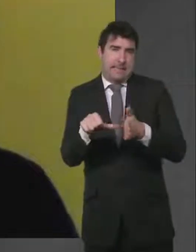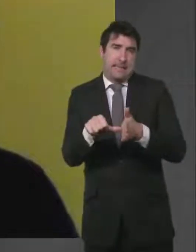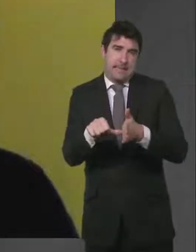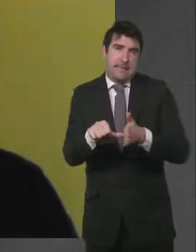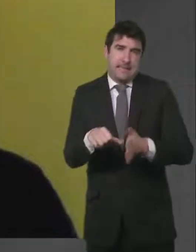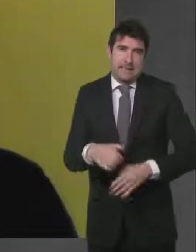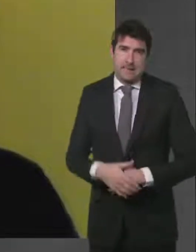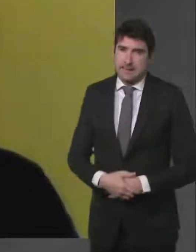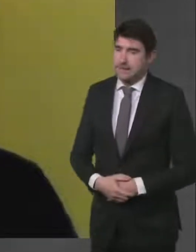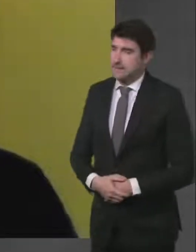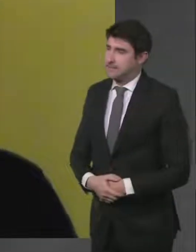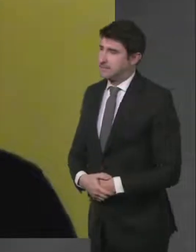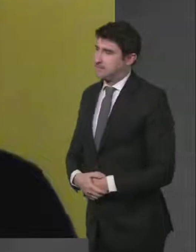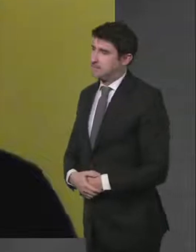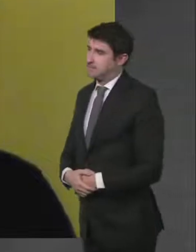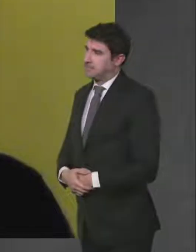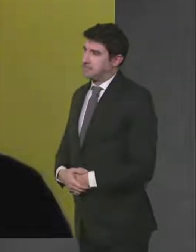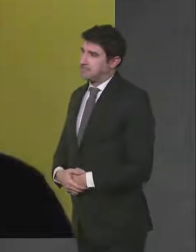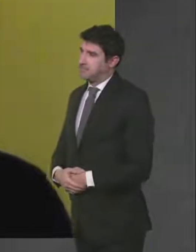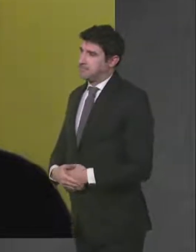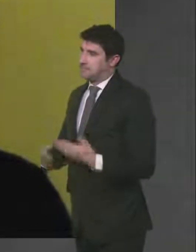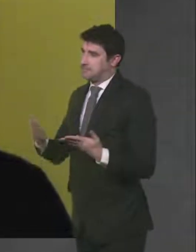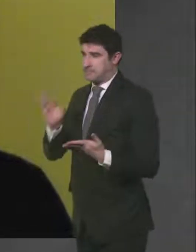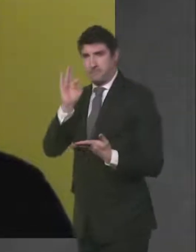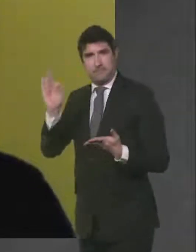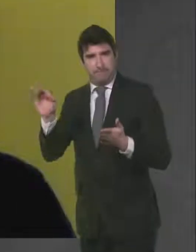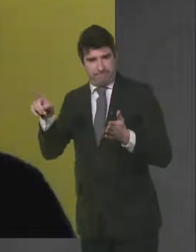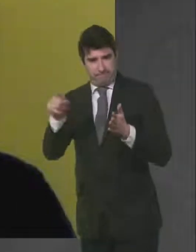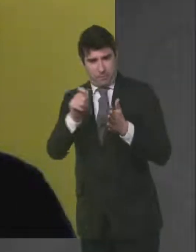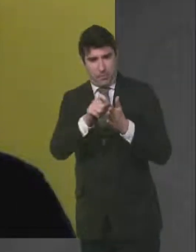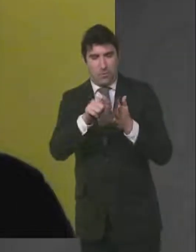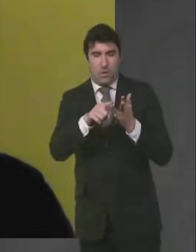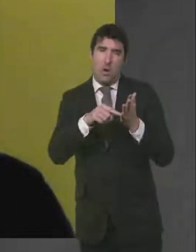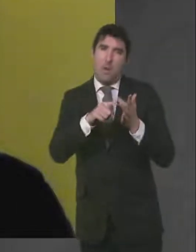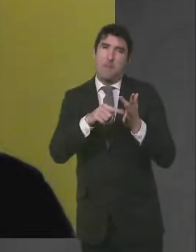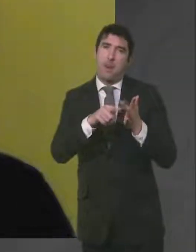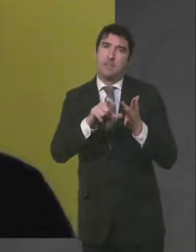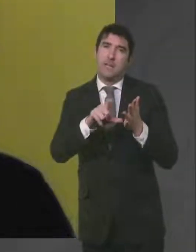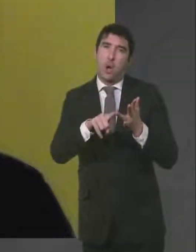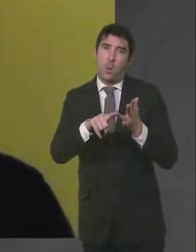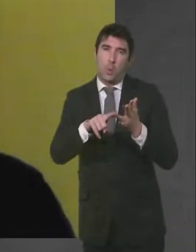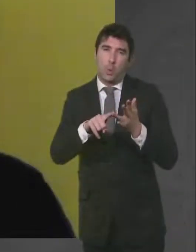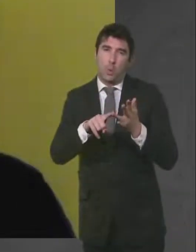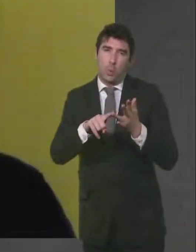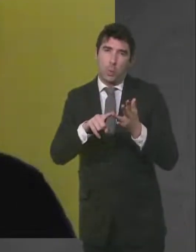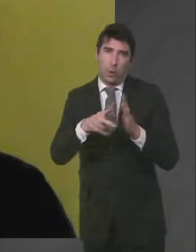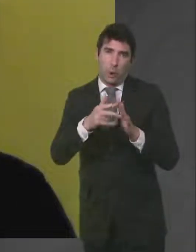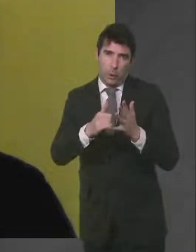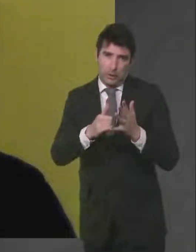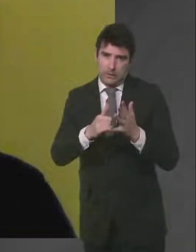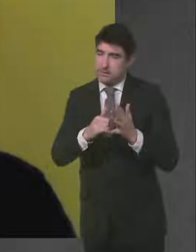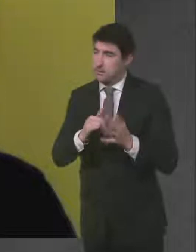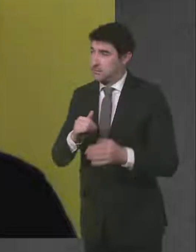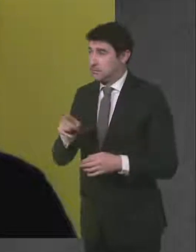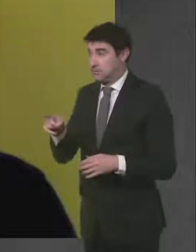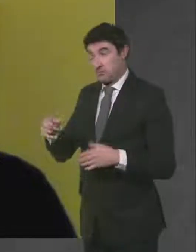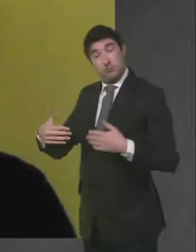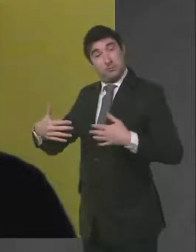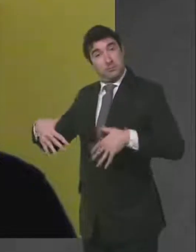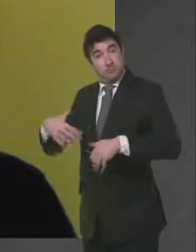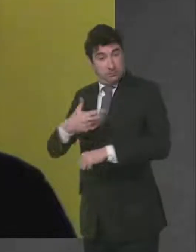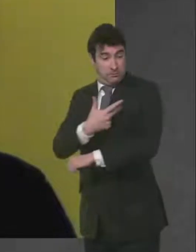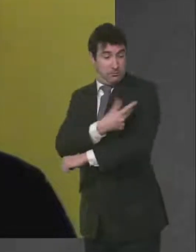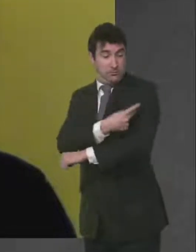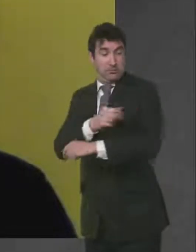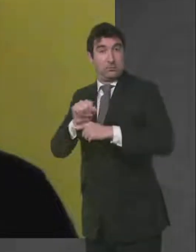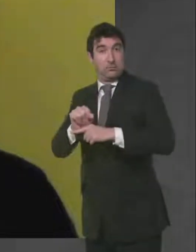for having me. It's tremendous news, of course, about the Oxford vaccine, and you've introduced stringent new measures. That's a